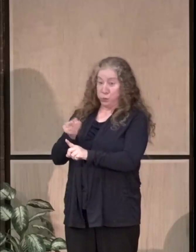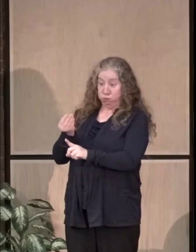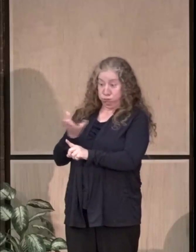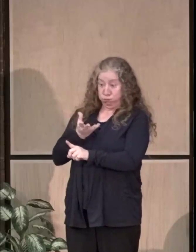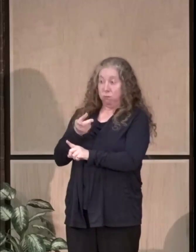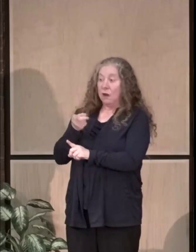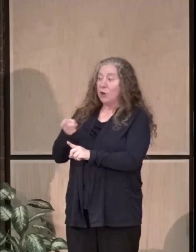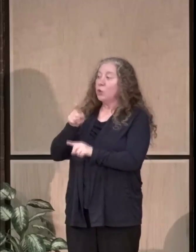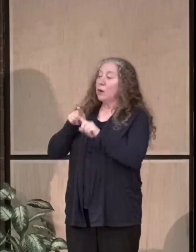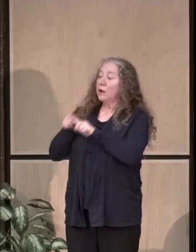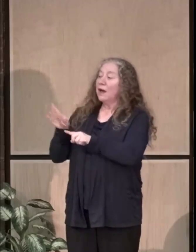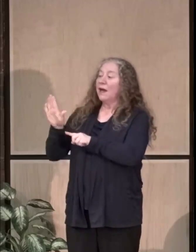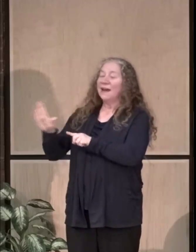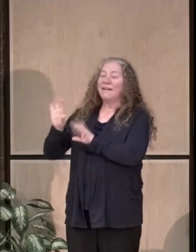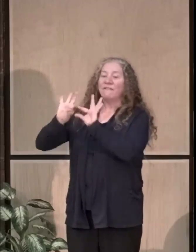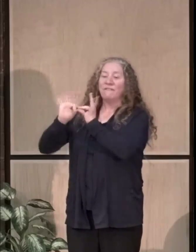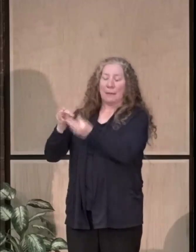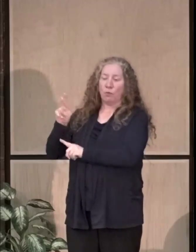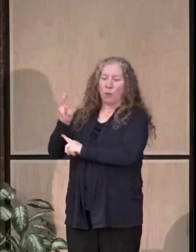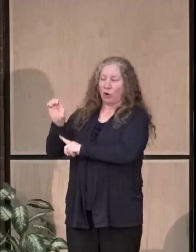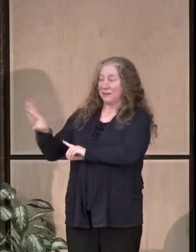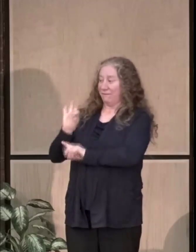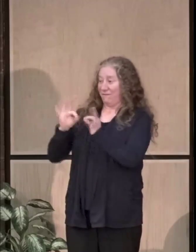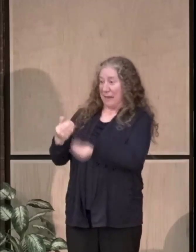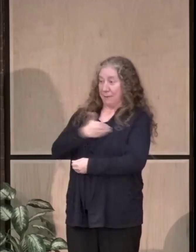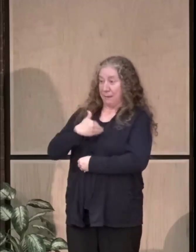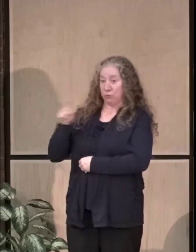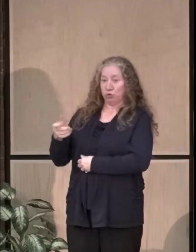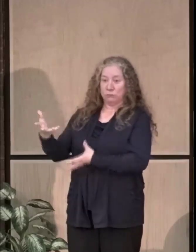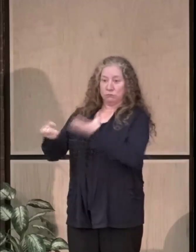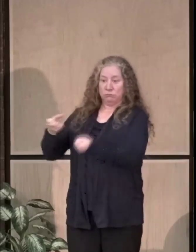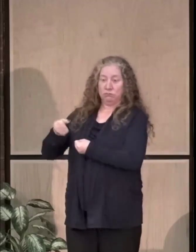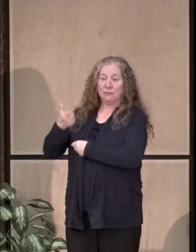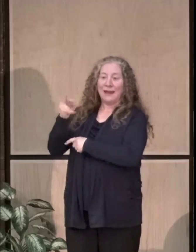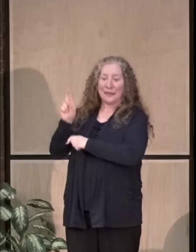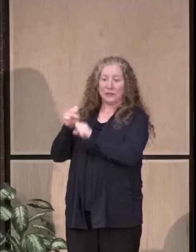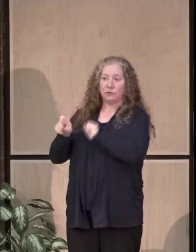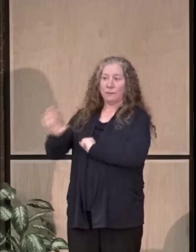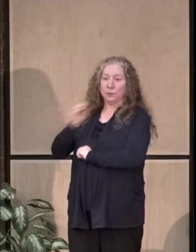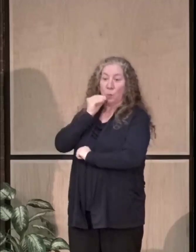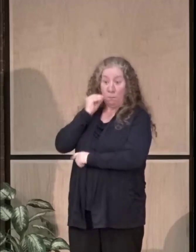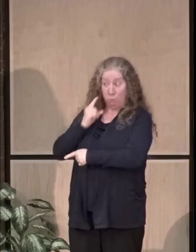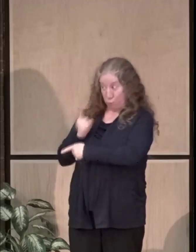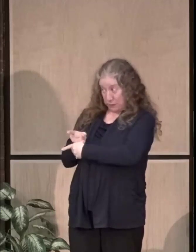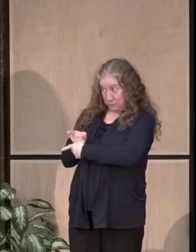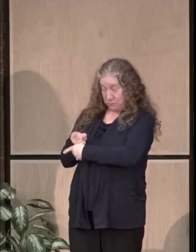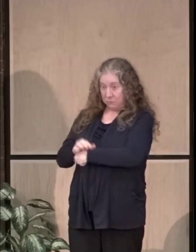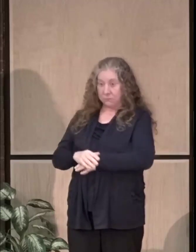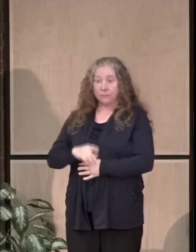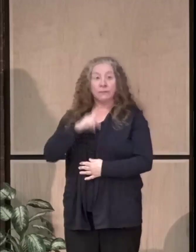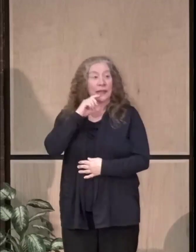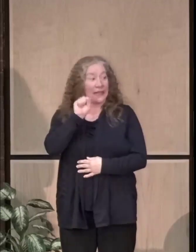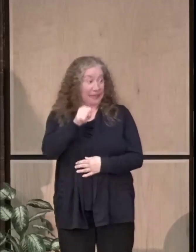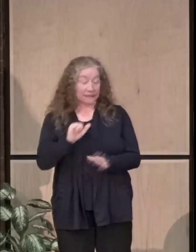relying on family members to remove the guns from Card's house. Is that right? Yes. The plan was to have the